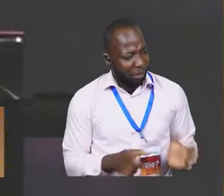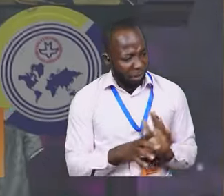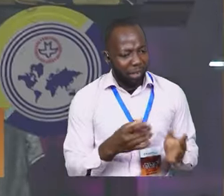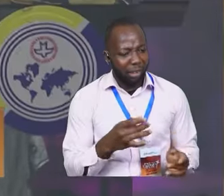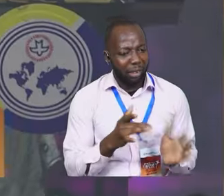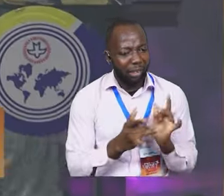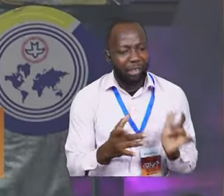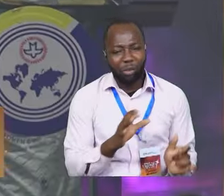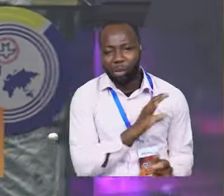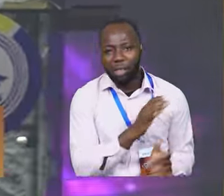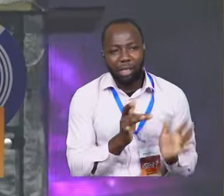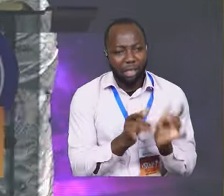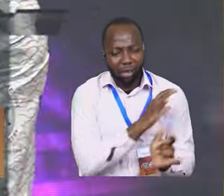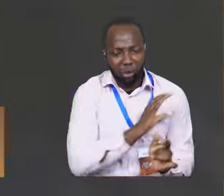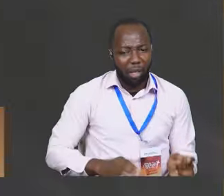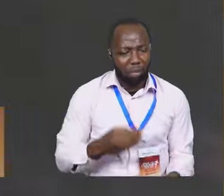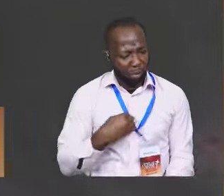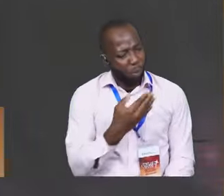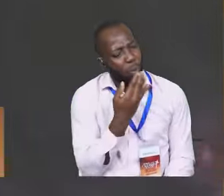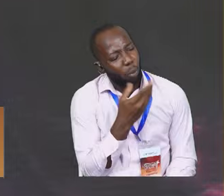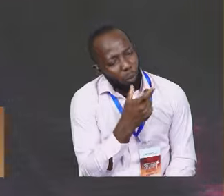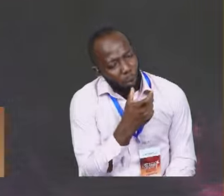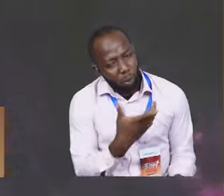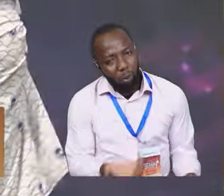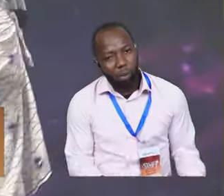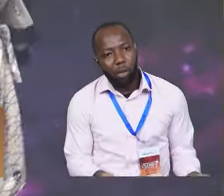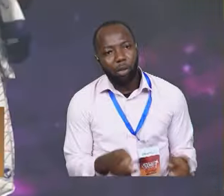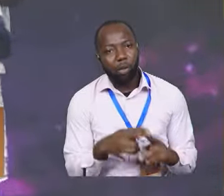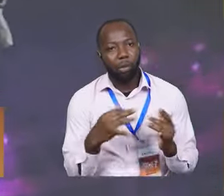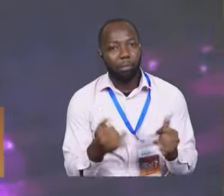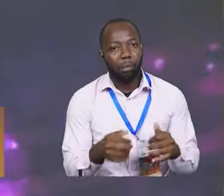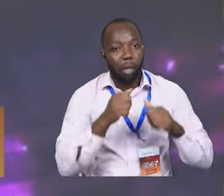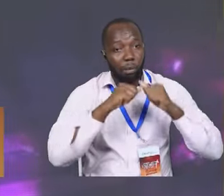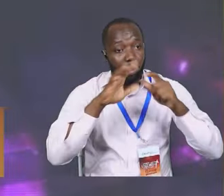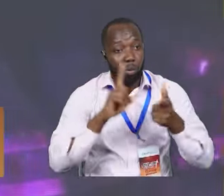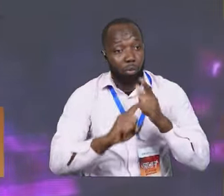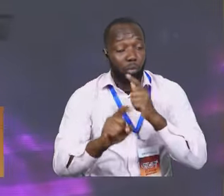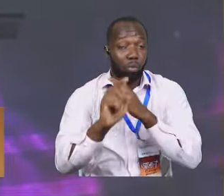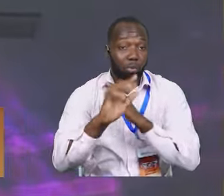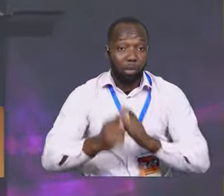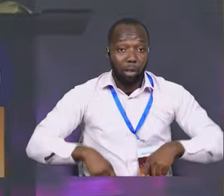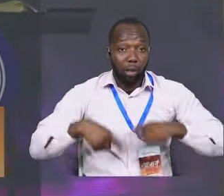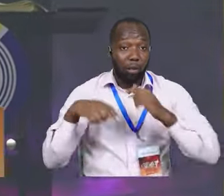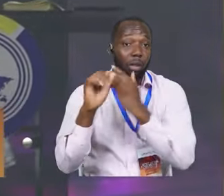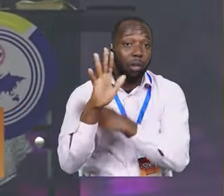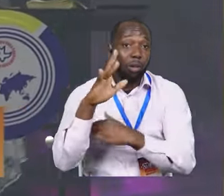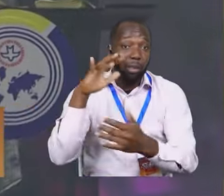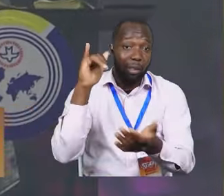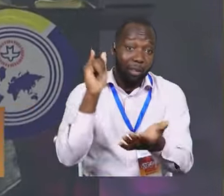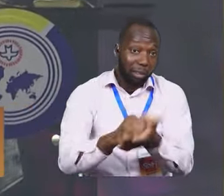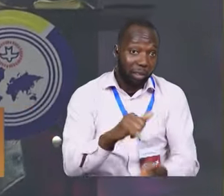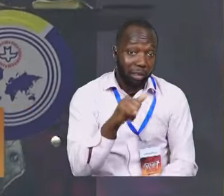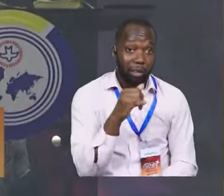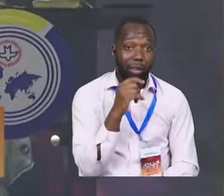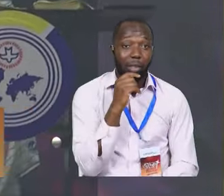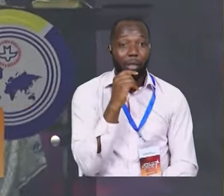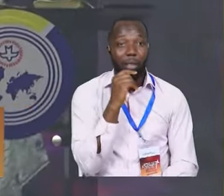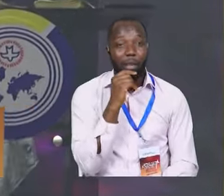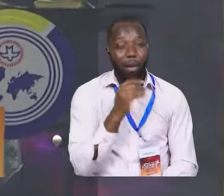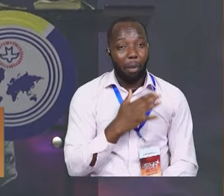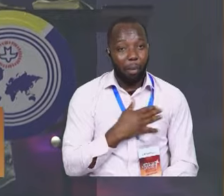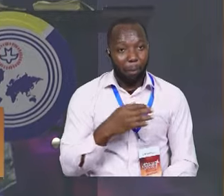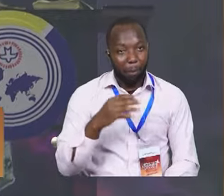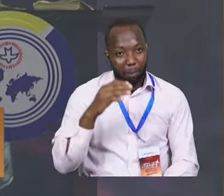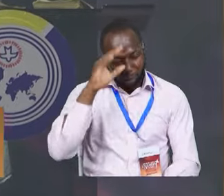day. You, the doctor who said you will not take my child, you are saying, Jesus is mine. Blessed be the Lord that mebano